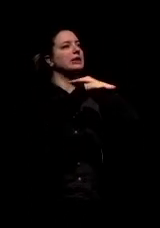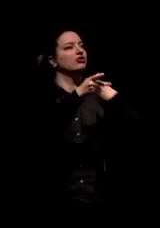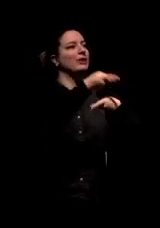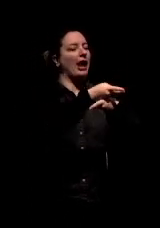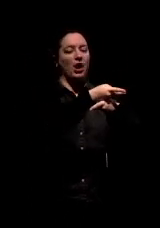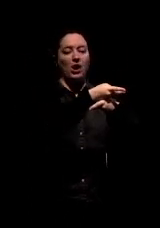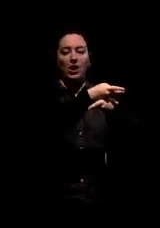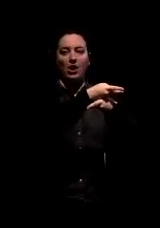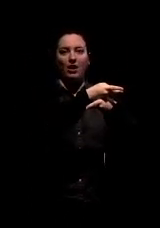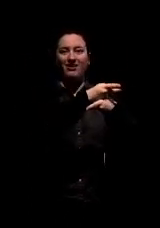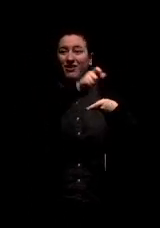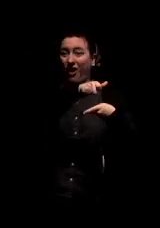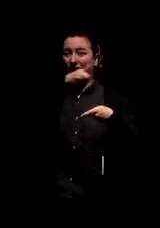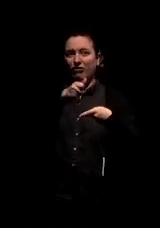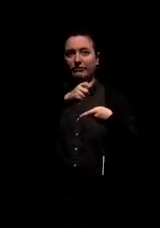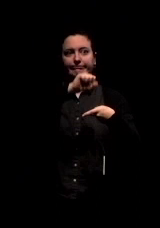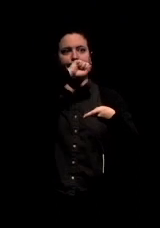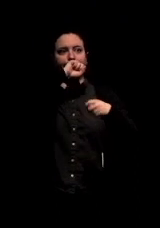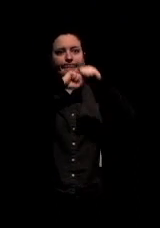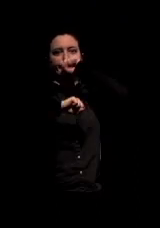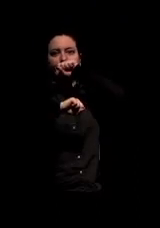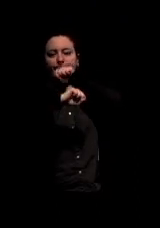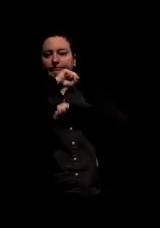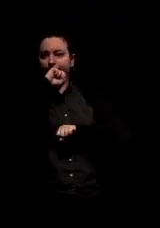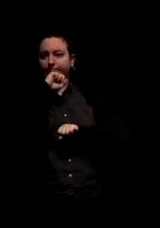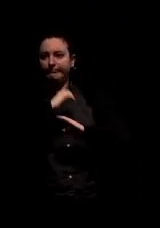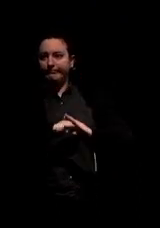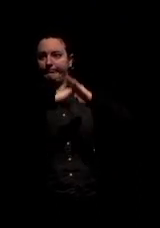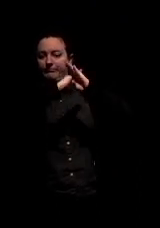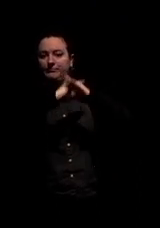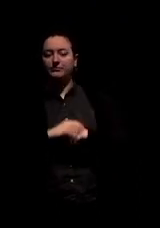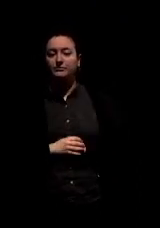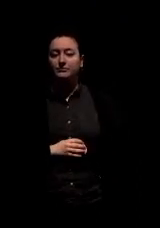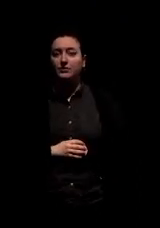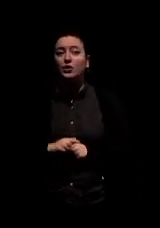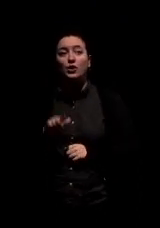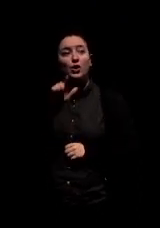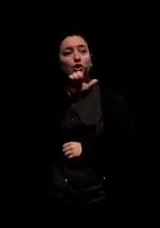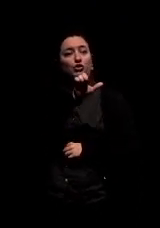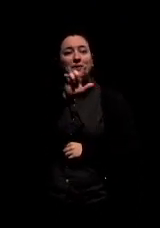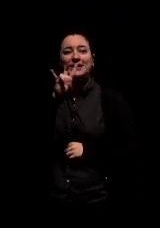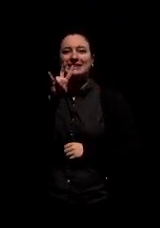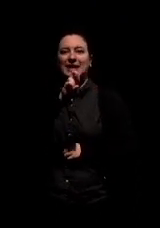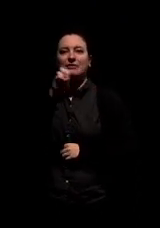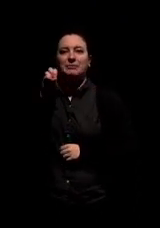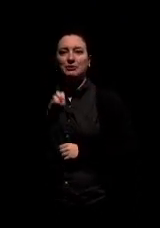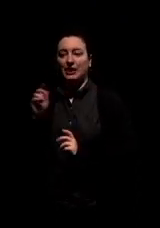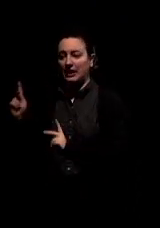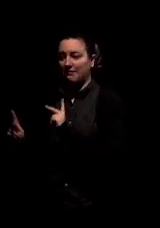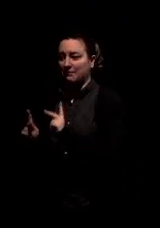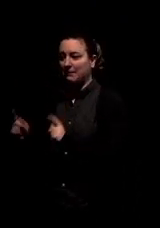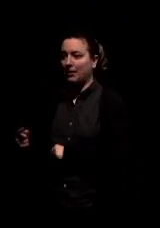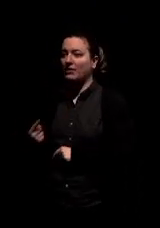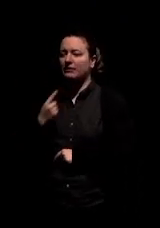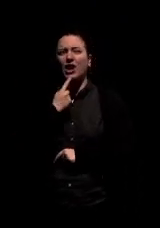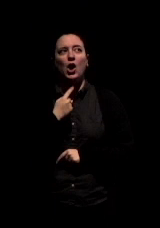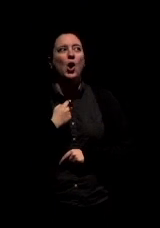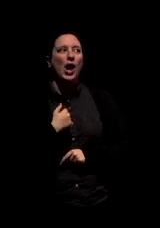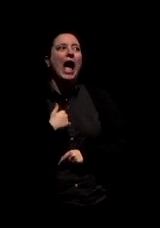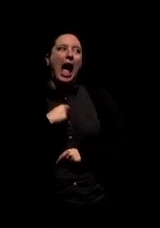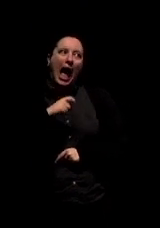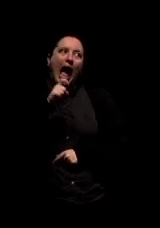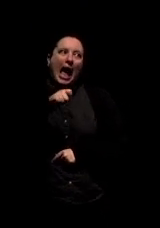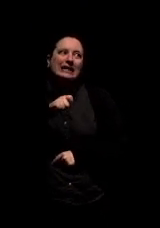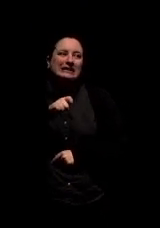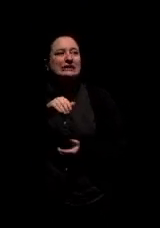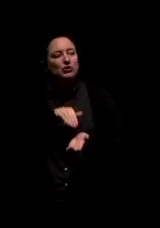for them. 27% of the folks in our survey said they needed a doctor in the last year, but didn't go because of